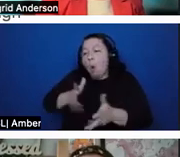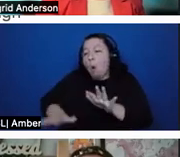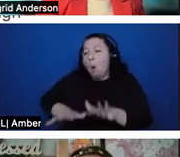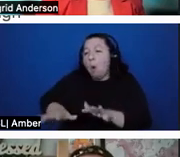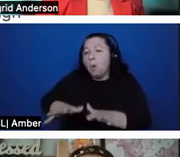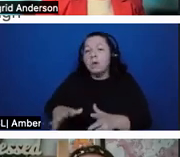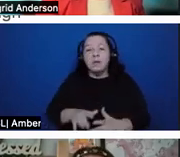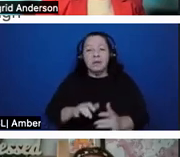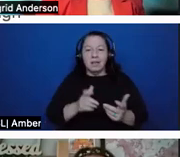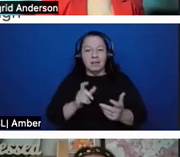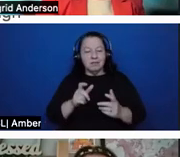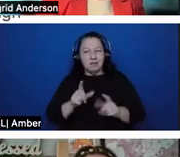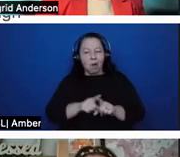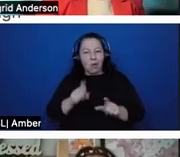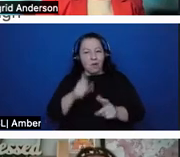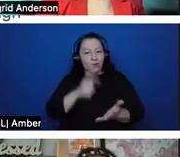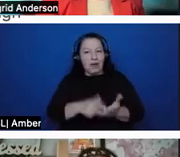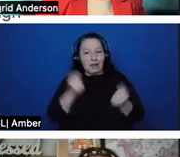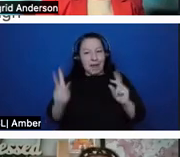many folks are able to